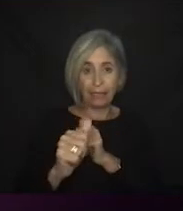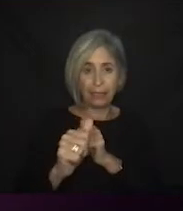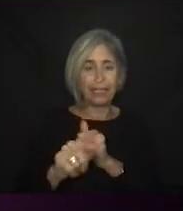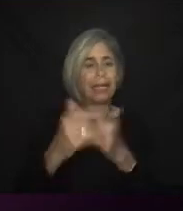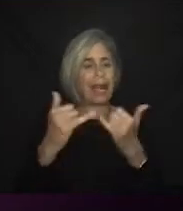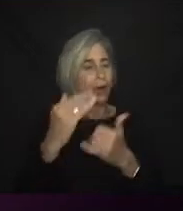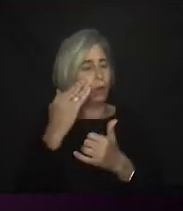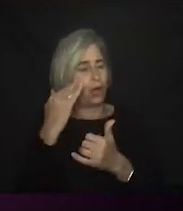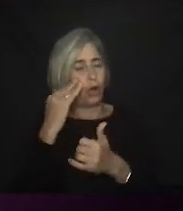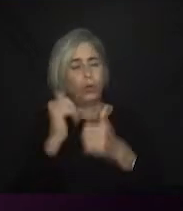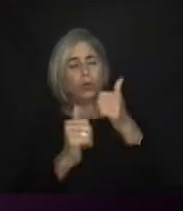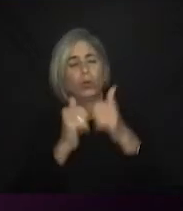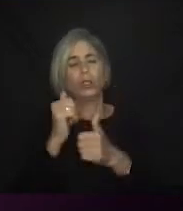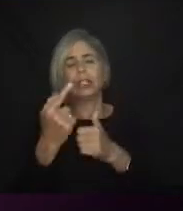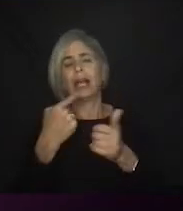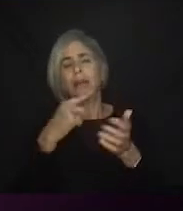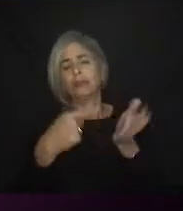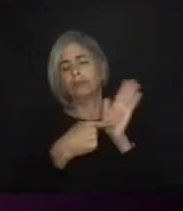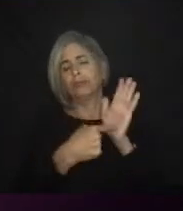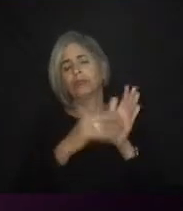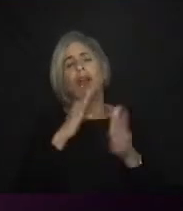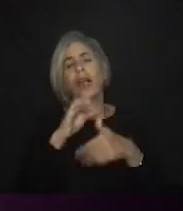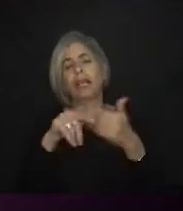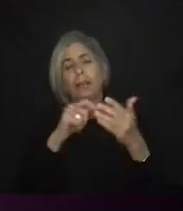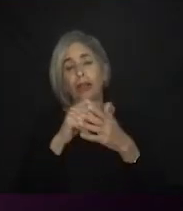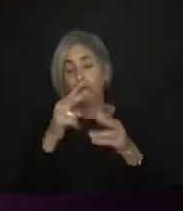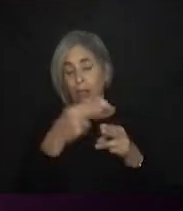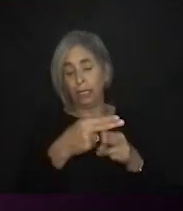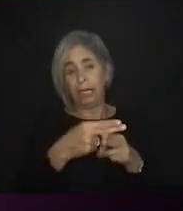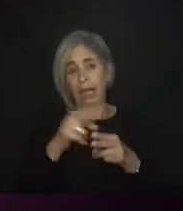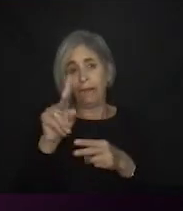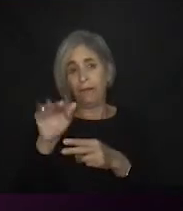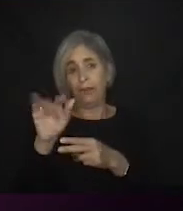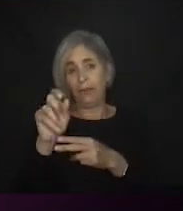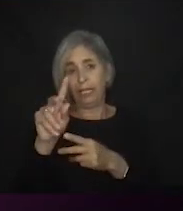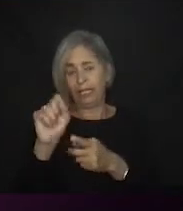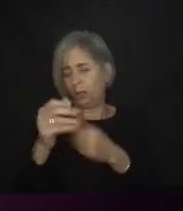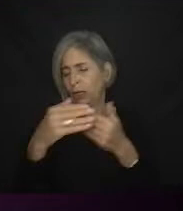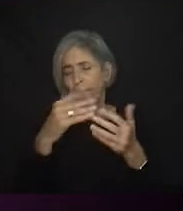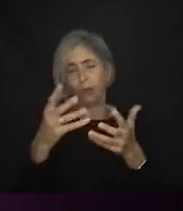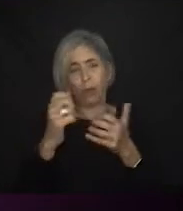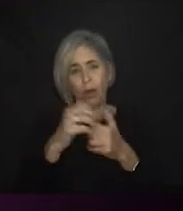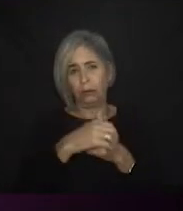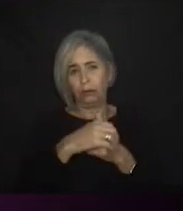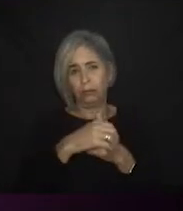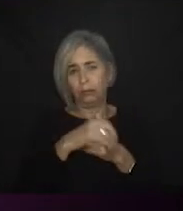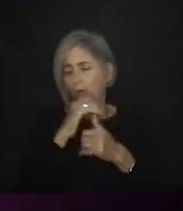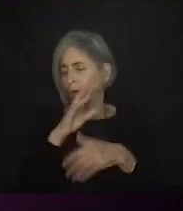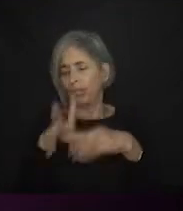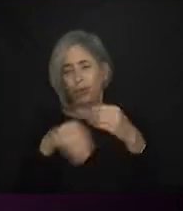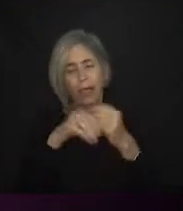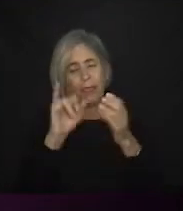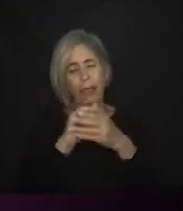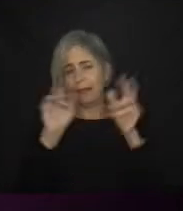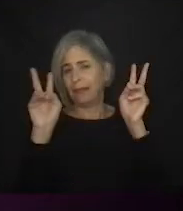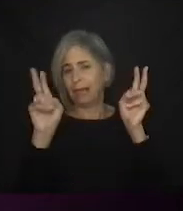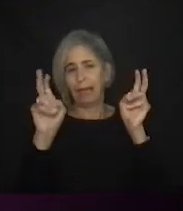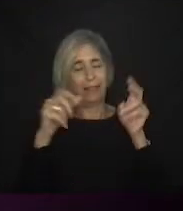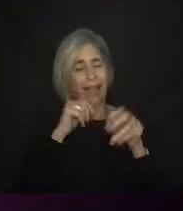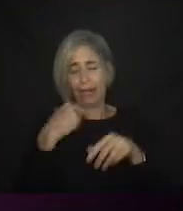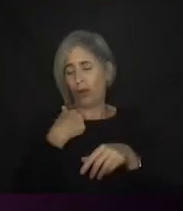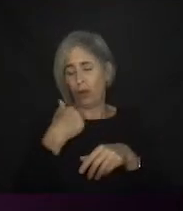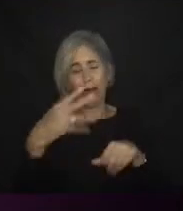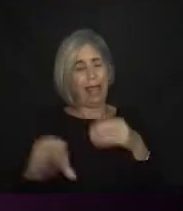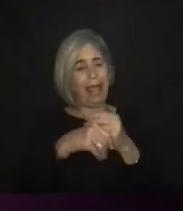it knows what variant I'm referring to. And also, you can name variants whatever you want. You don't have to put variant in the title. I usually